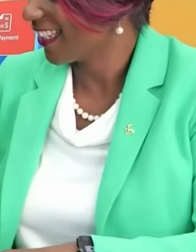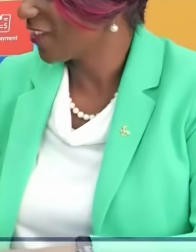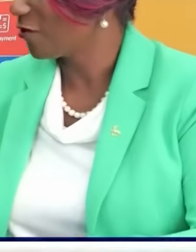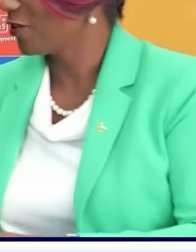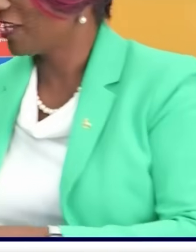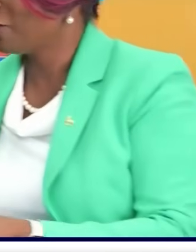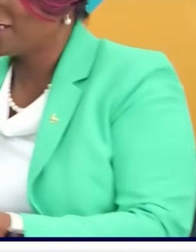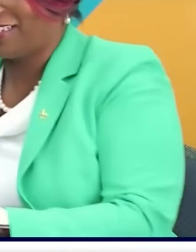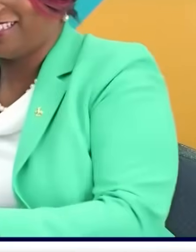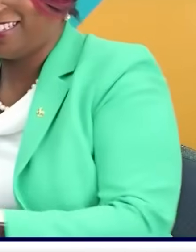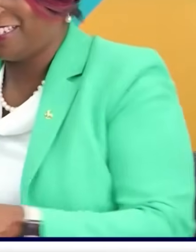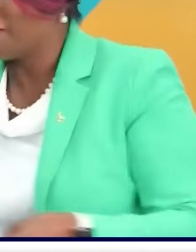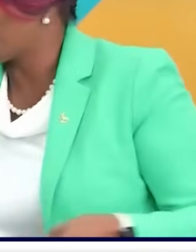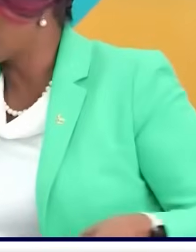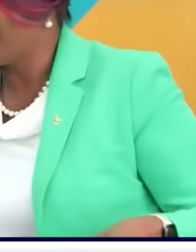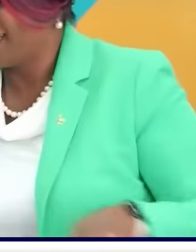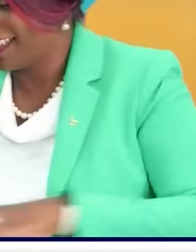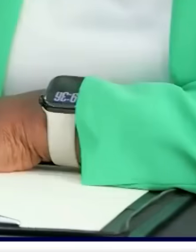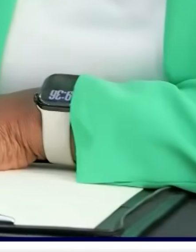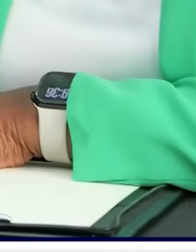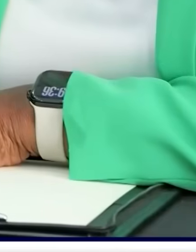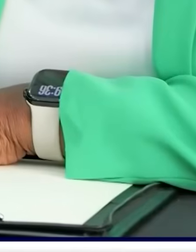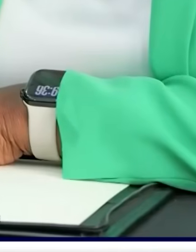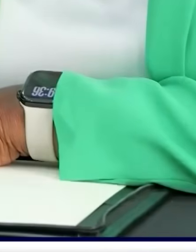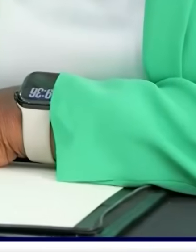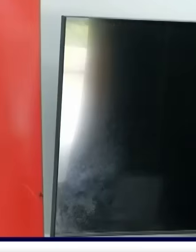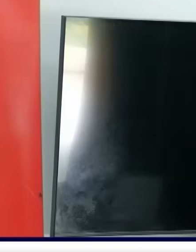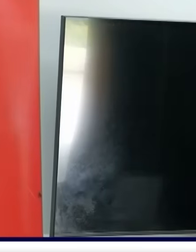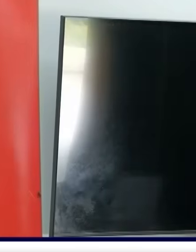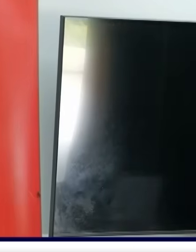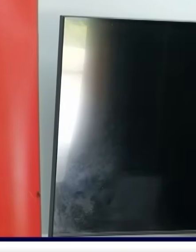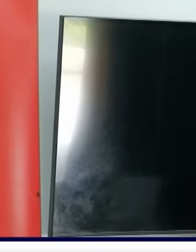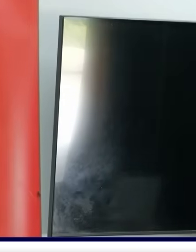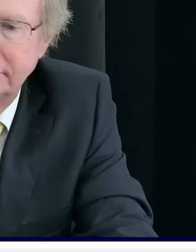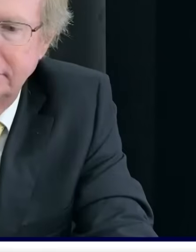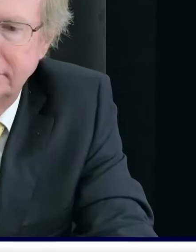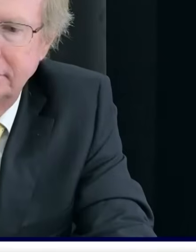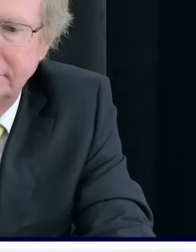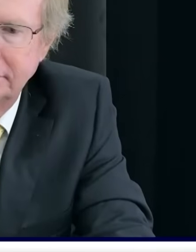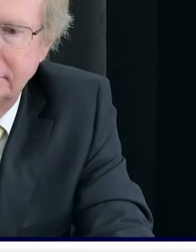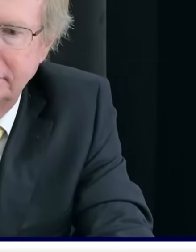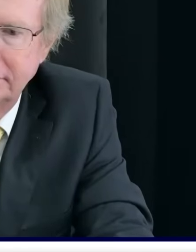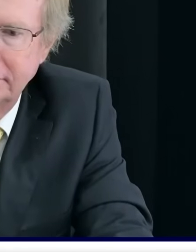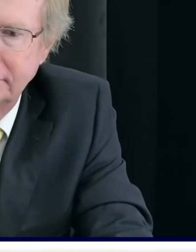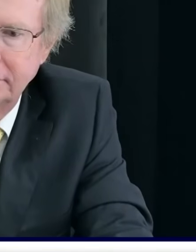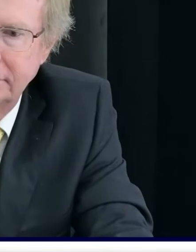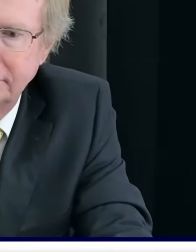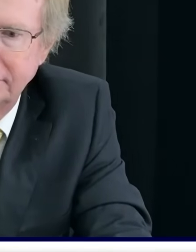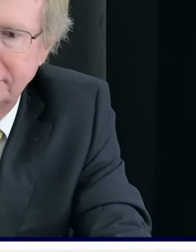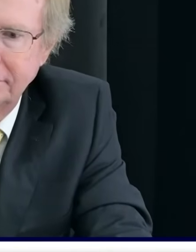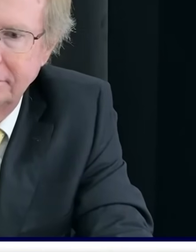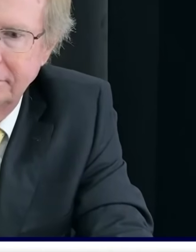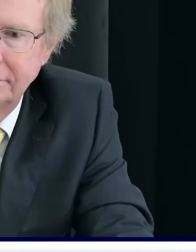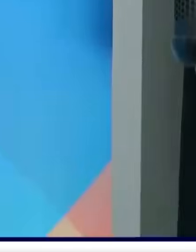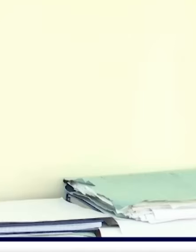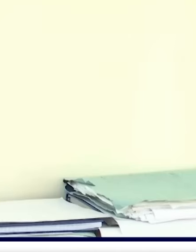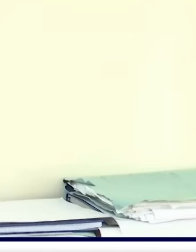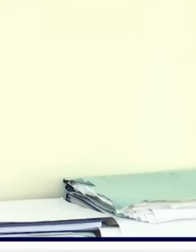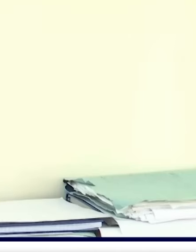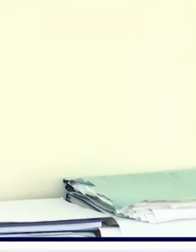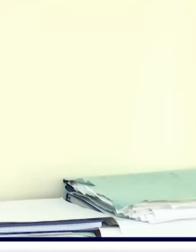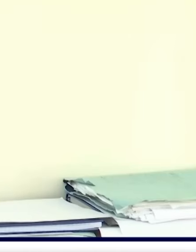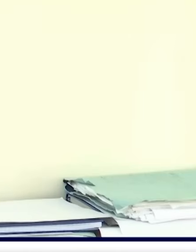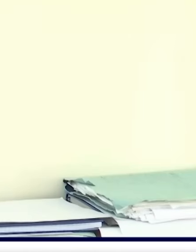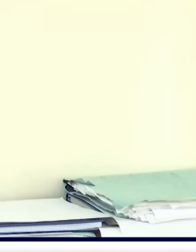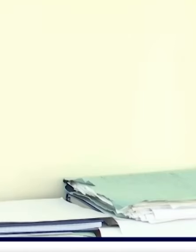In the news tonight, a deal signed making financial access to credit card services available to more individuals.